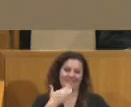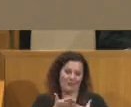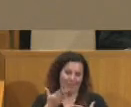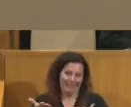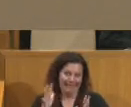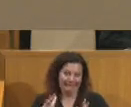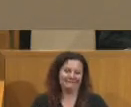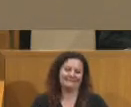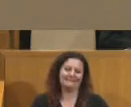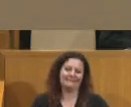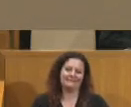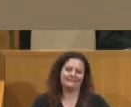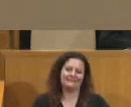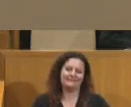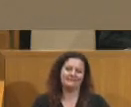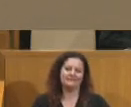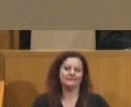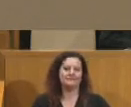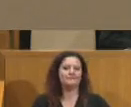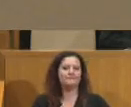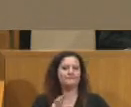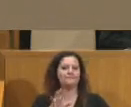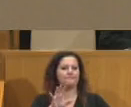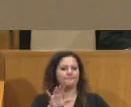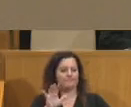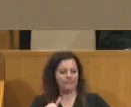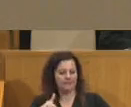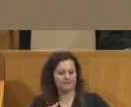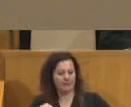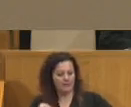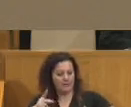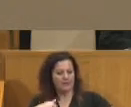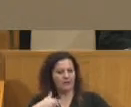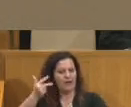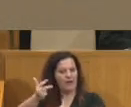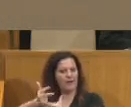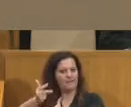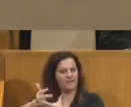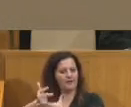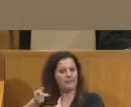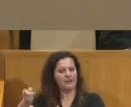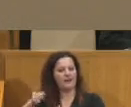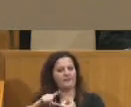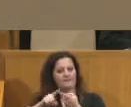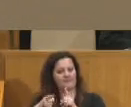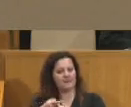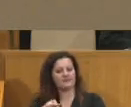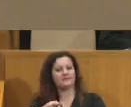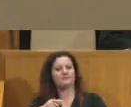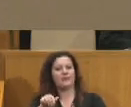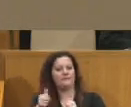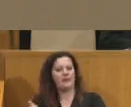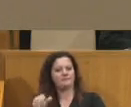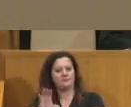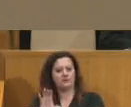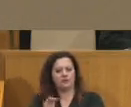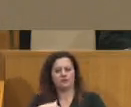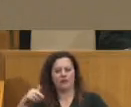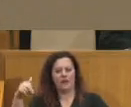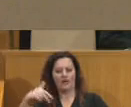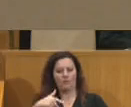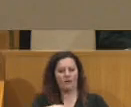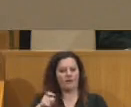2. I want to thank each and every one of you for your support, your prayers, and your words of encouragement. Also would like to